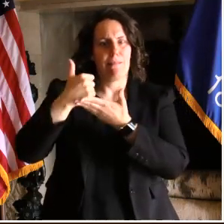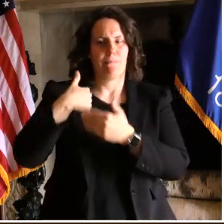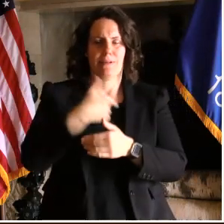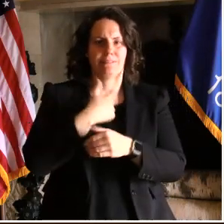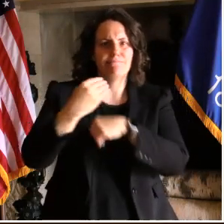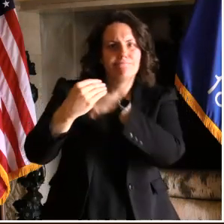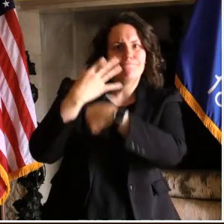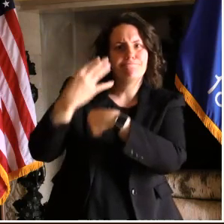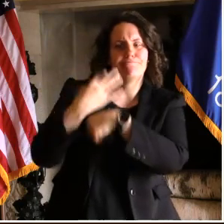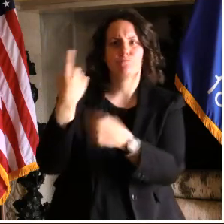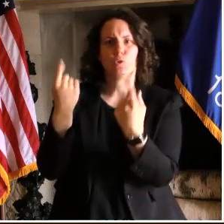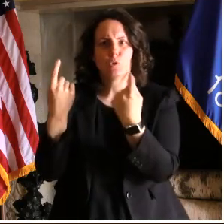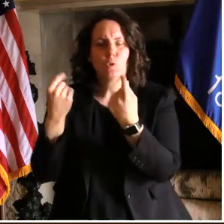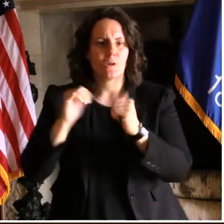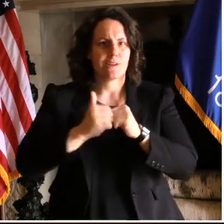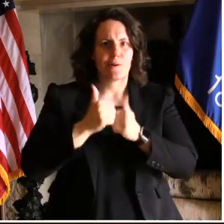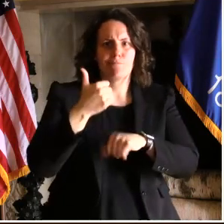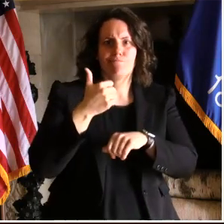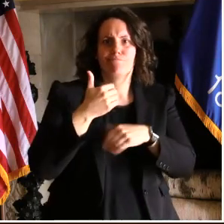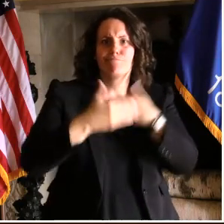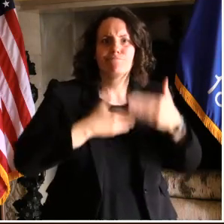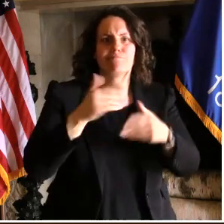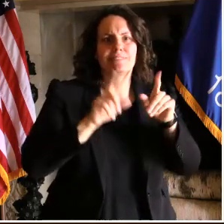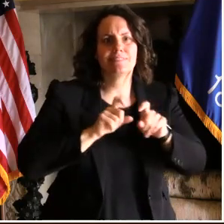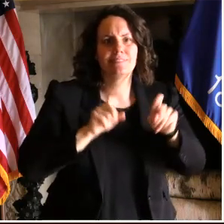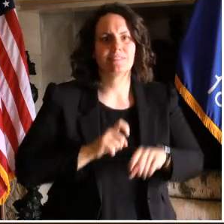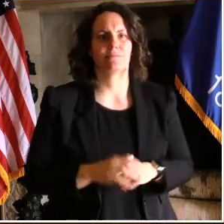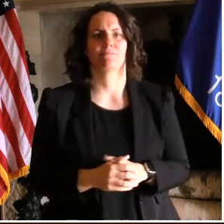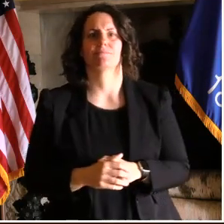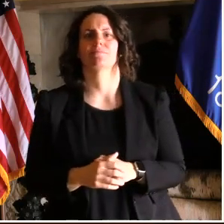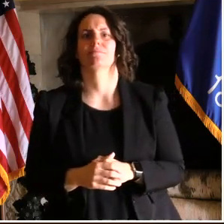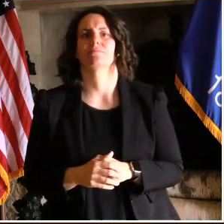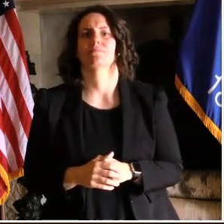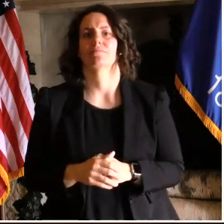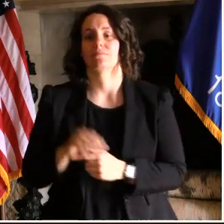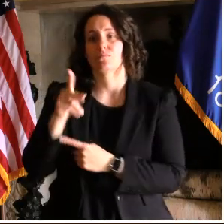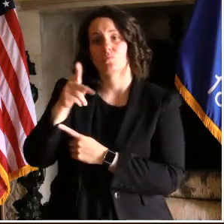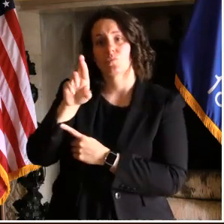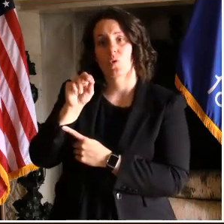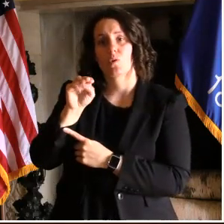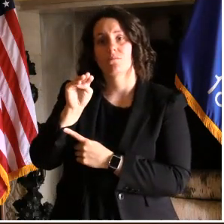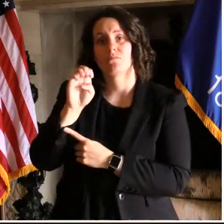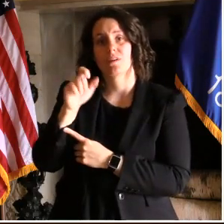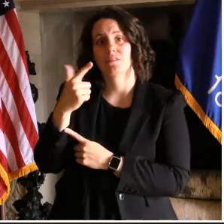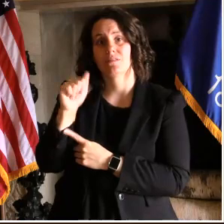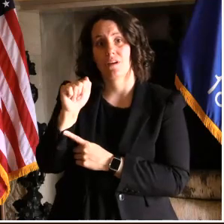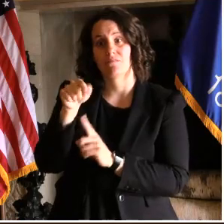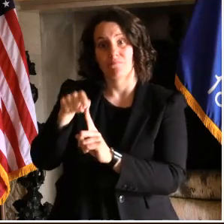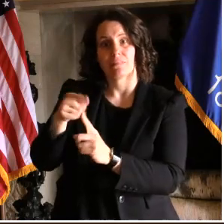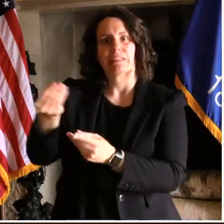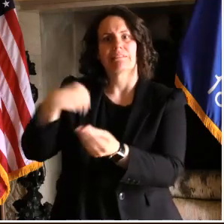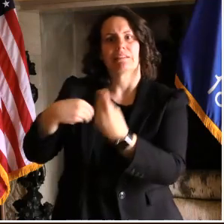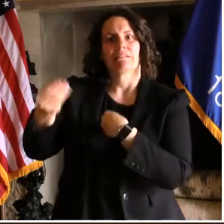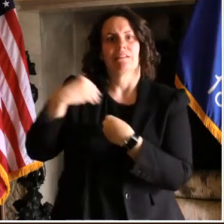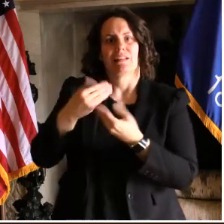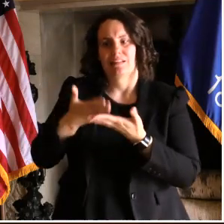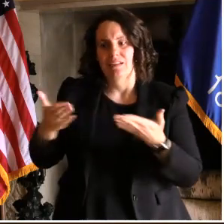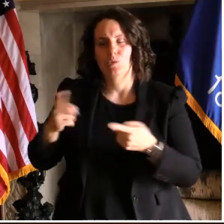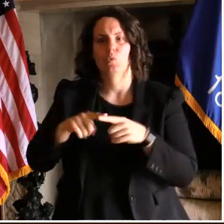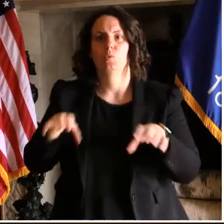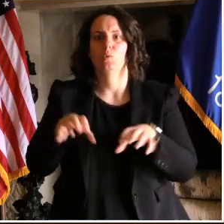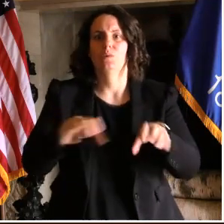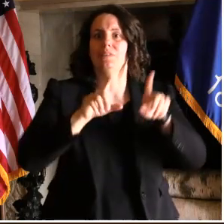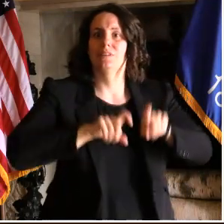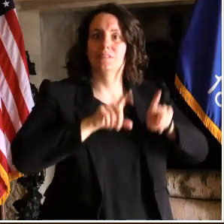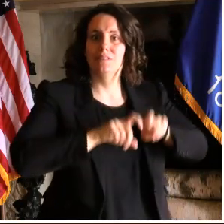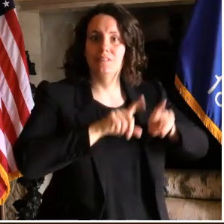will be producing the important reagent materials to be able to do the testing for COVID-19. And I've asked